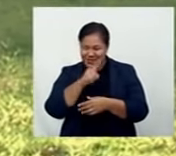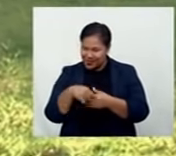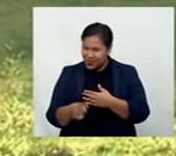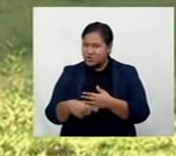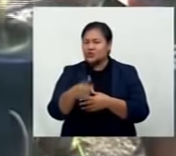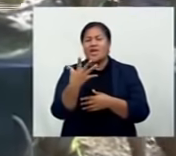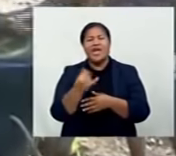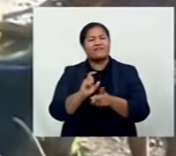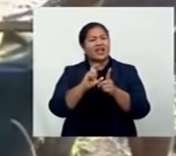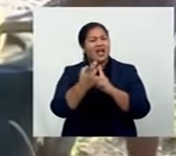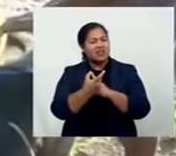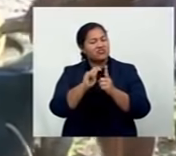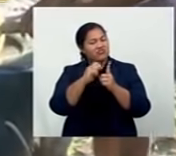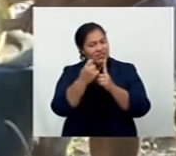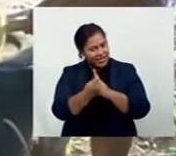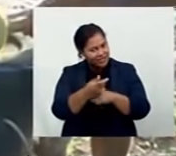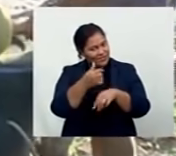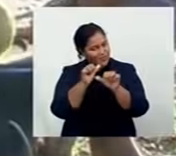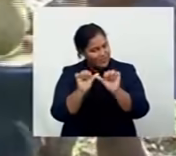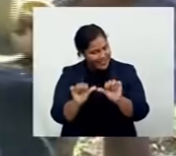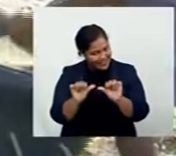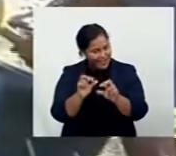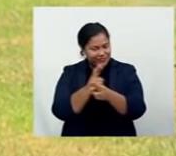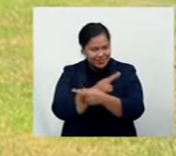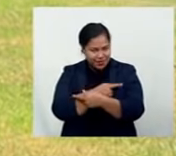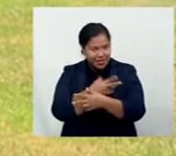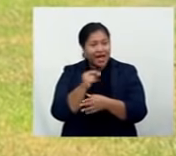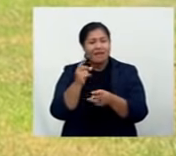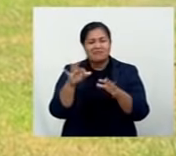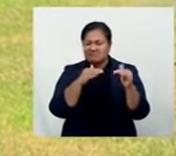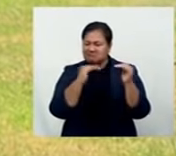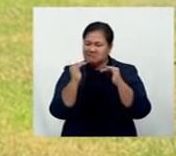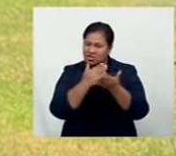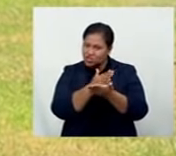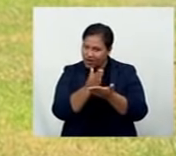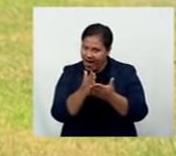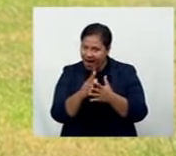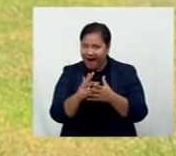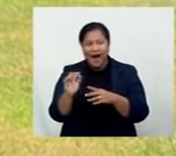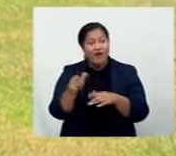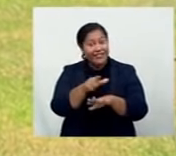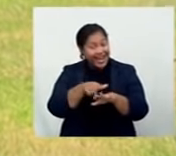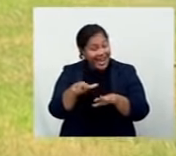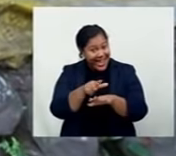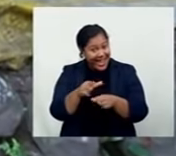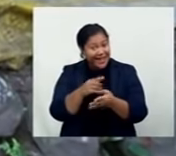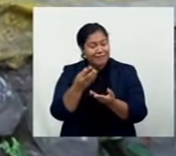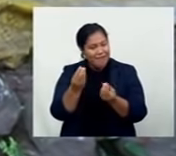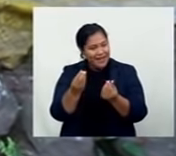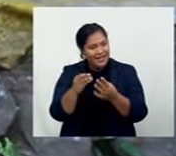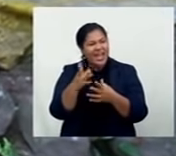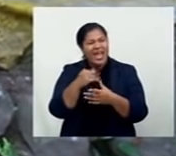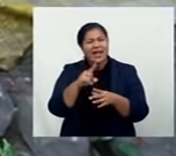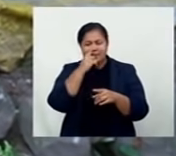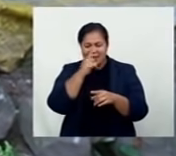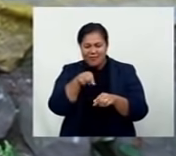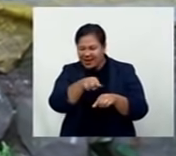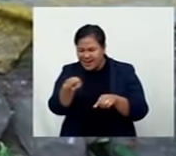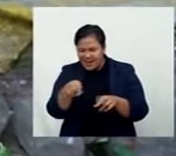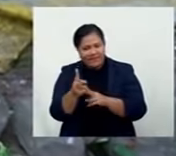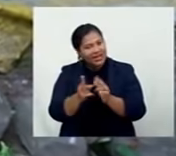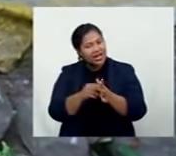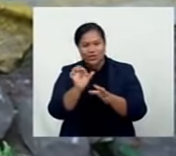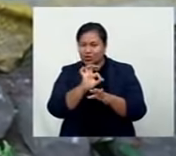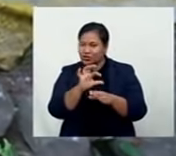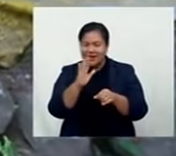have their culture and traditions protected, have a fair share of their leases, as people in the grassroots level should not be left